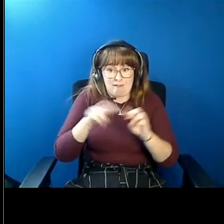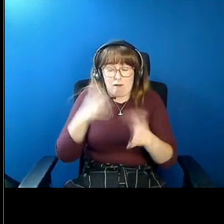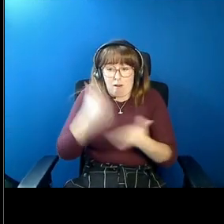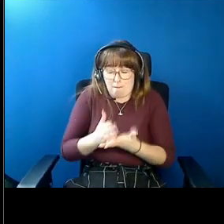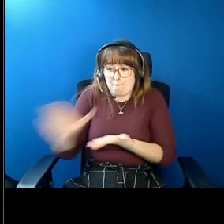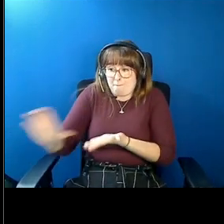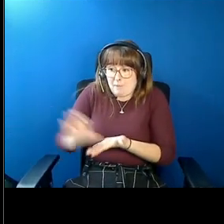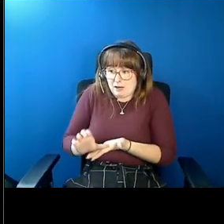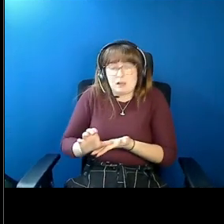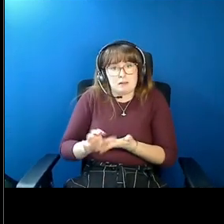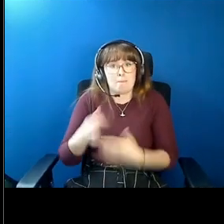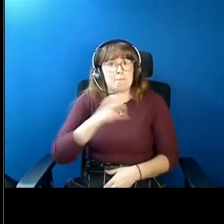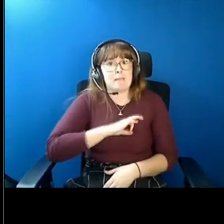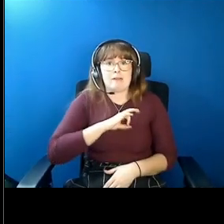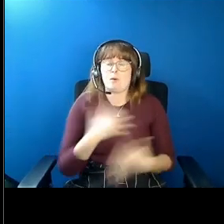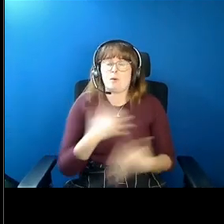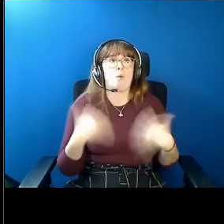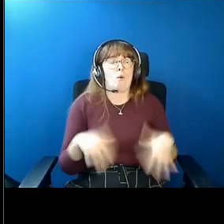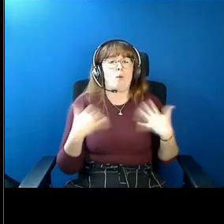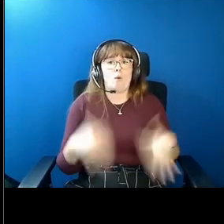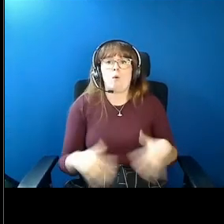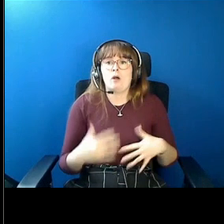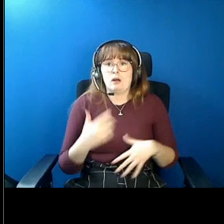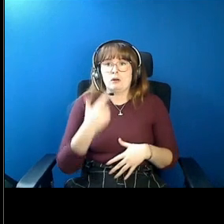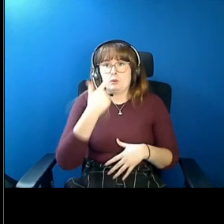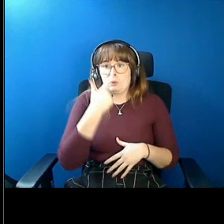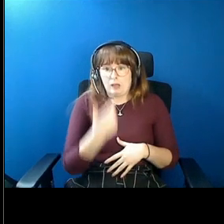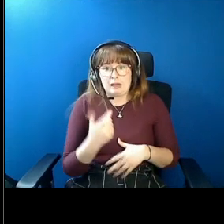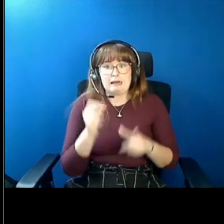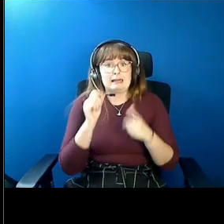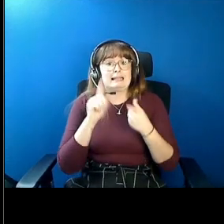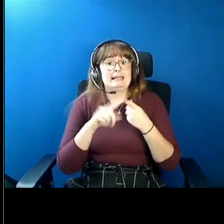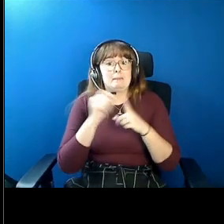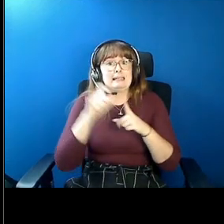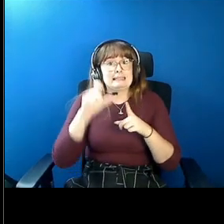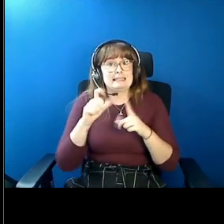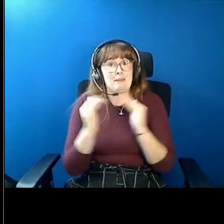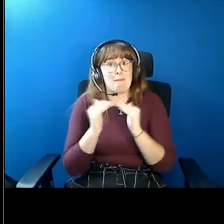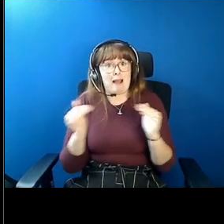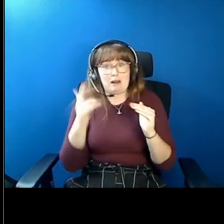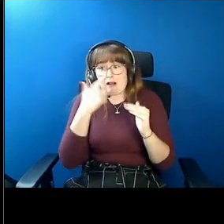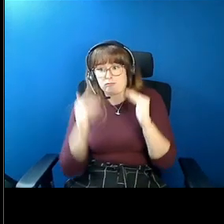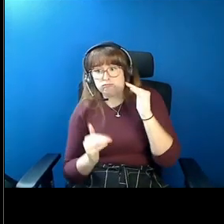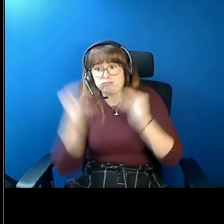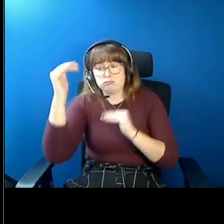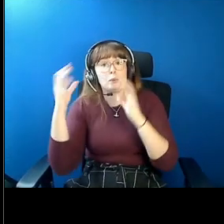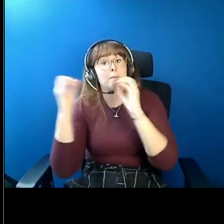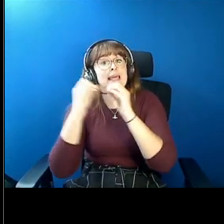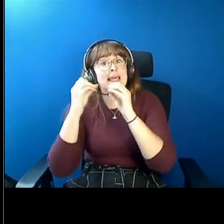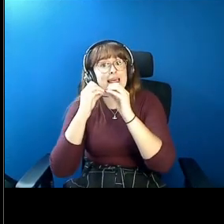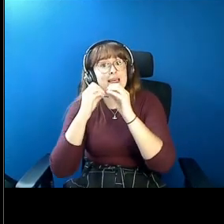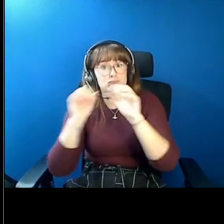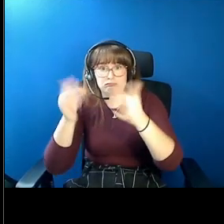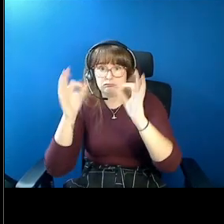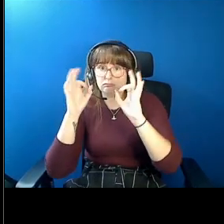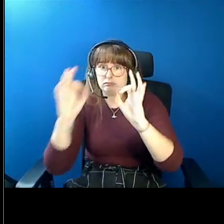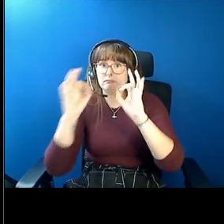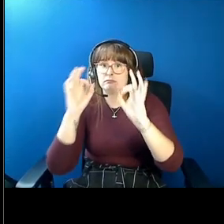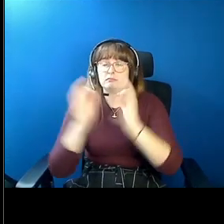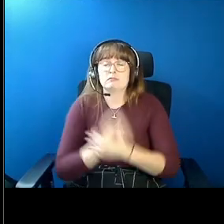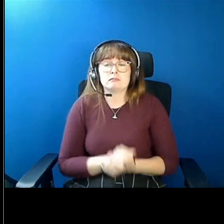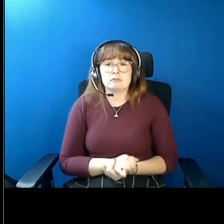quite amazing in the sense that you can jump the average EPC band up to a high B, which is absolutely phenomenal. And